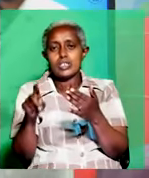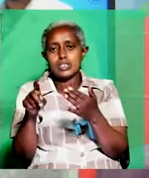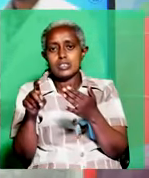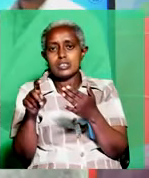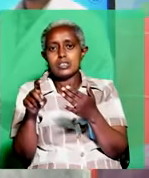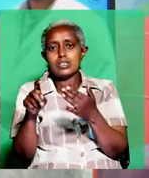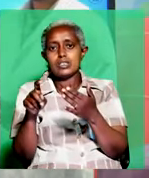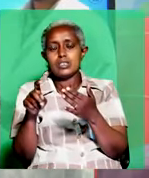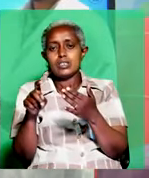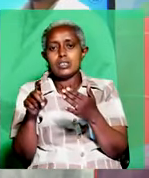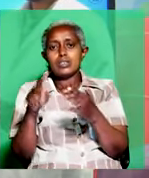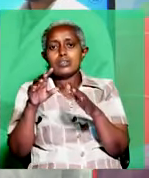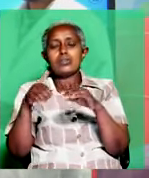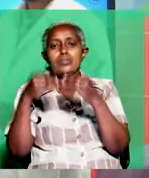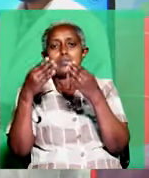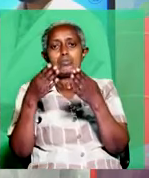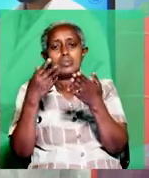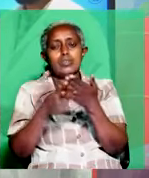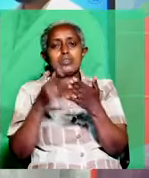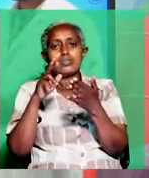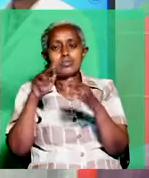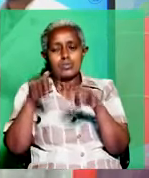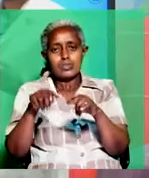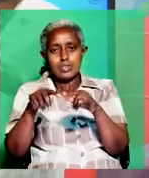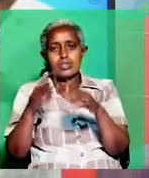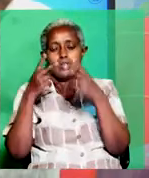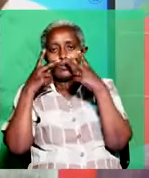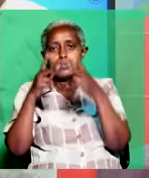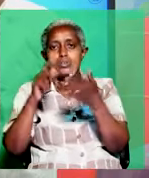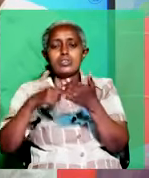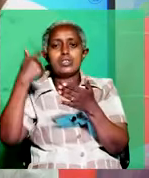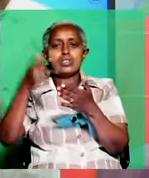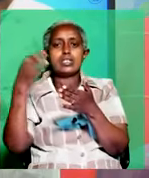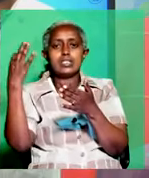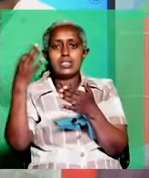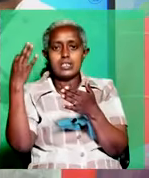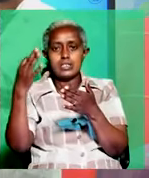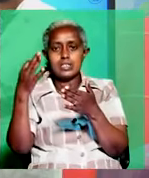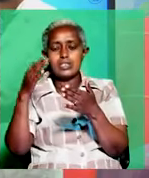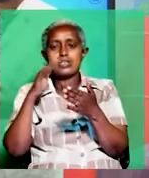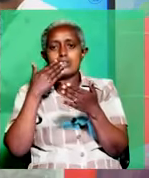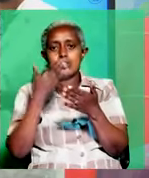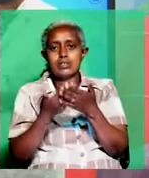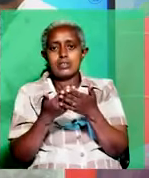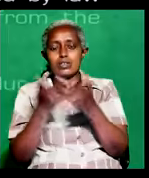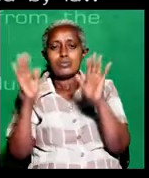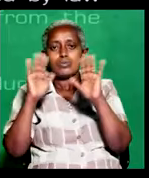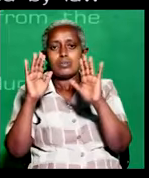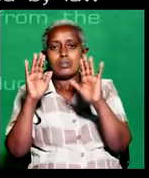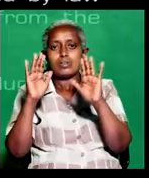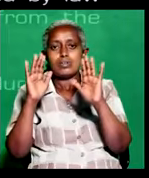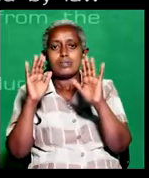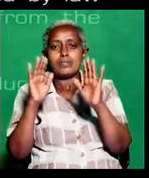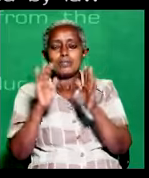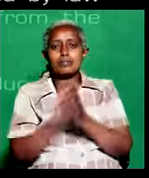questions. So it will be enough for today. I'll see you on the next lecture. Until then, goodbye.